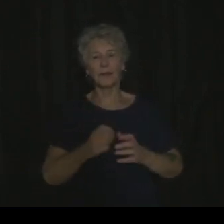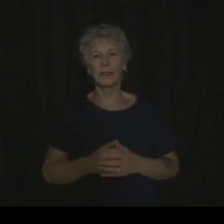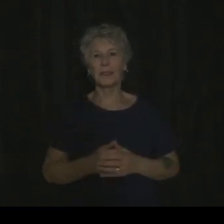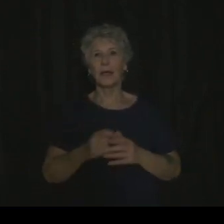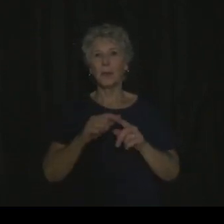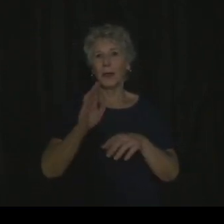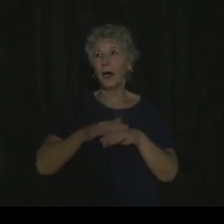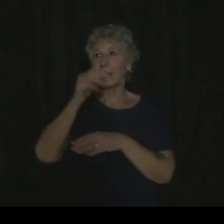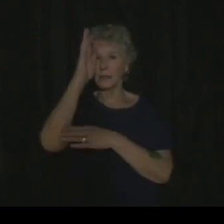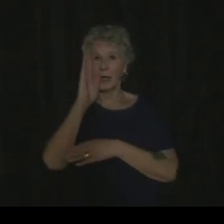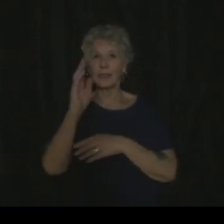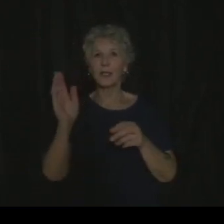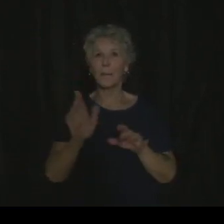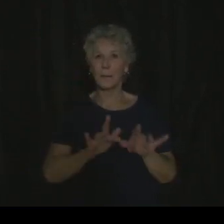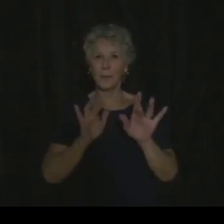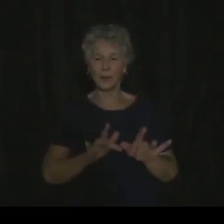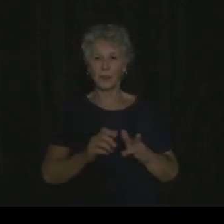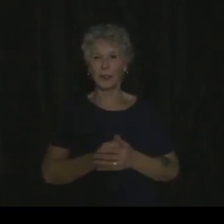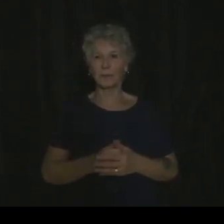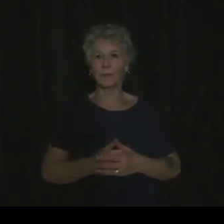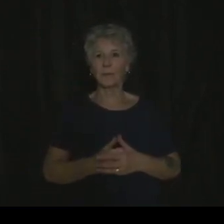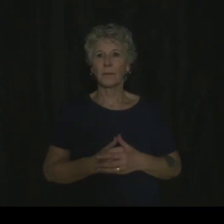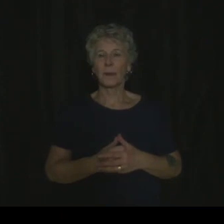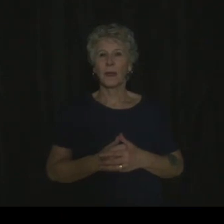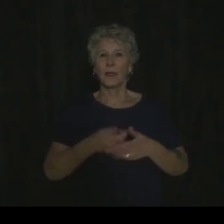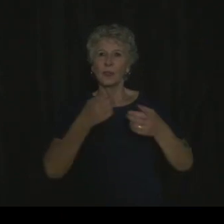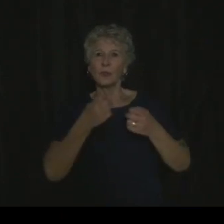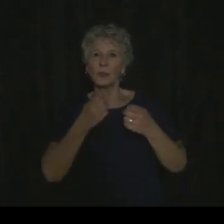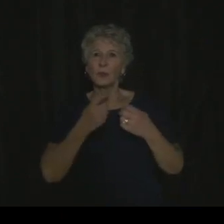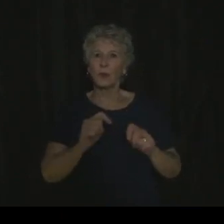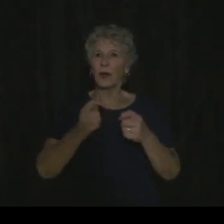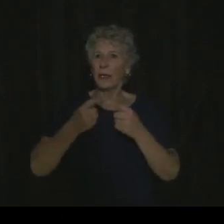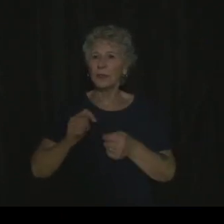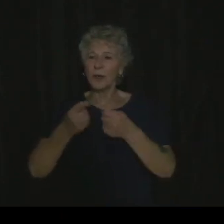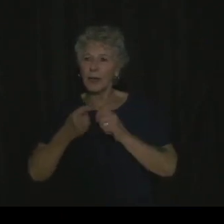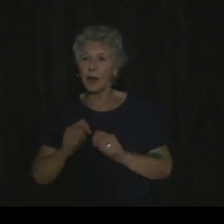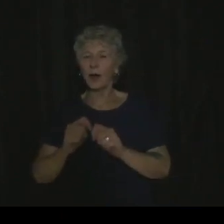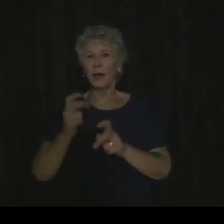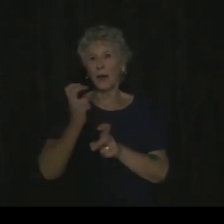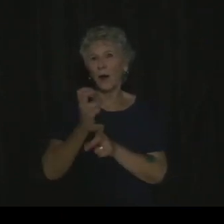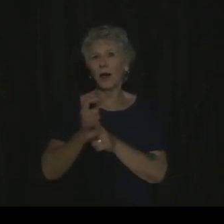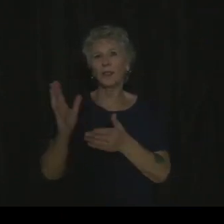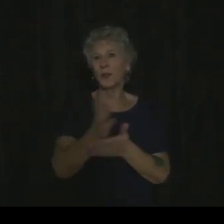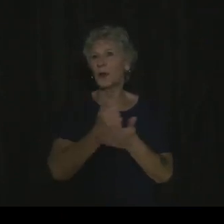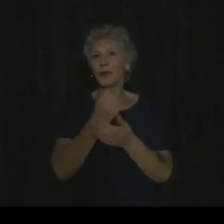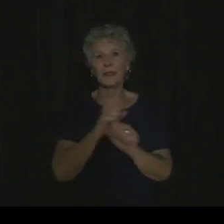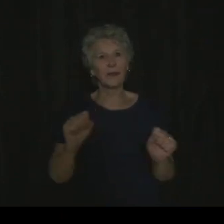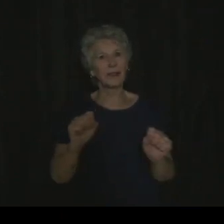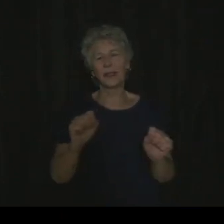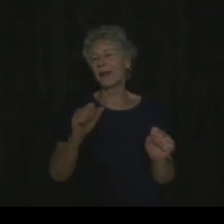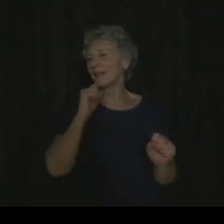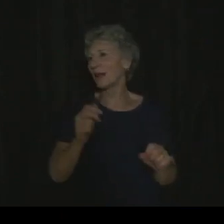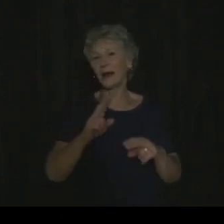run and to exert, means to do anything that you think is going to earn you salvation. It is not dependent